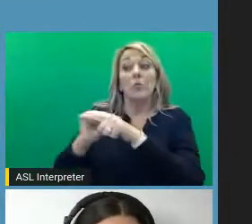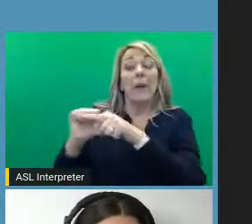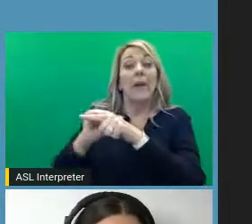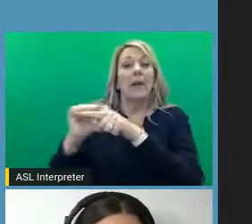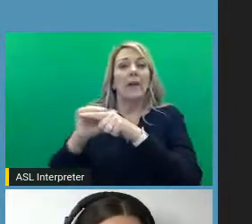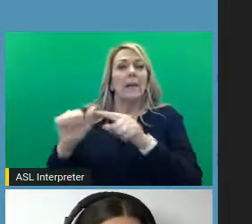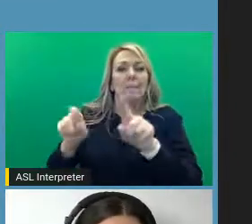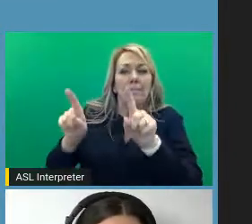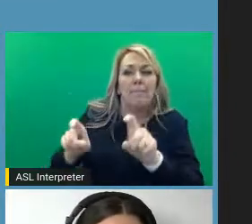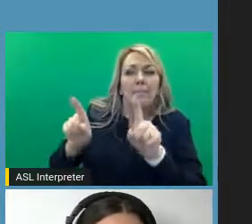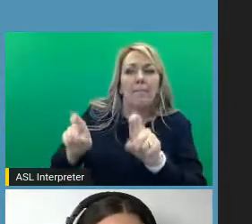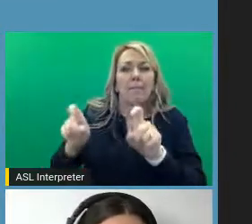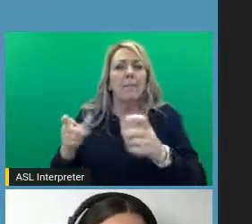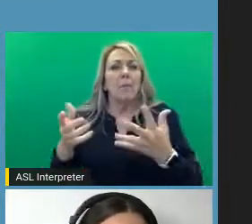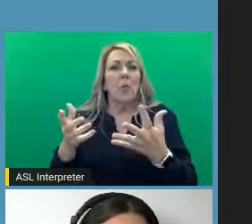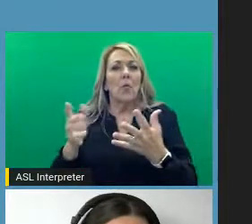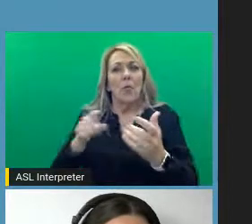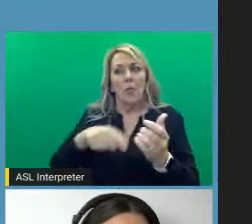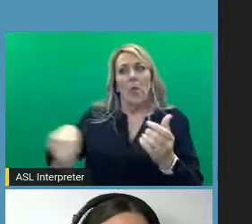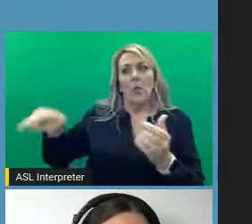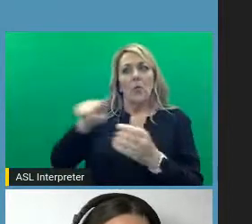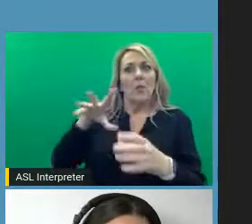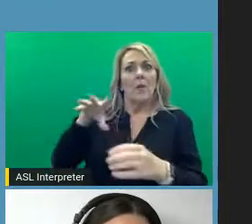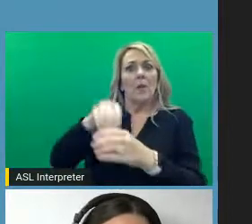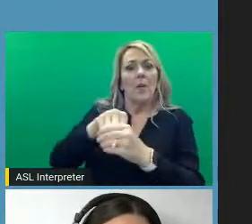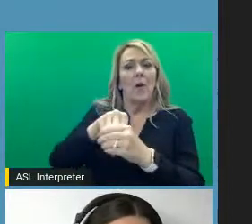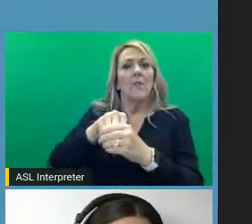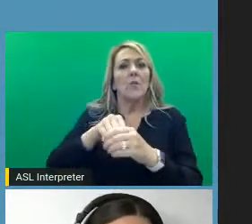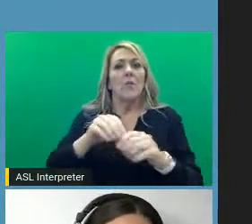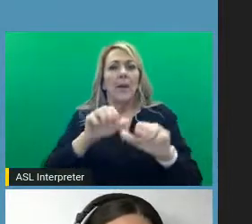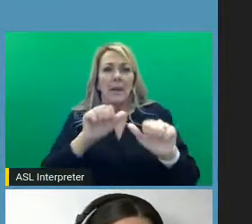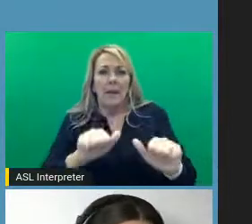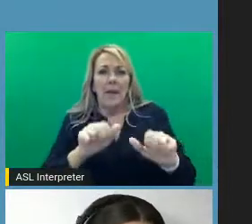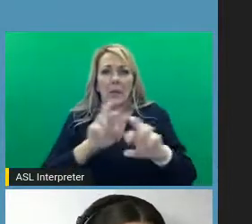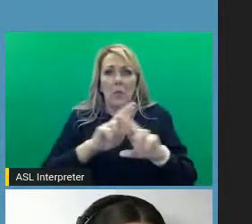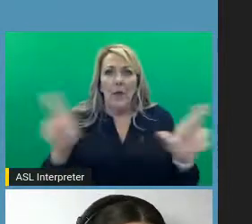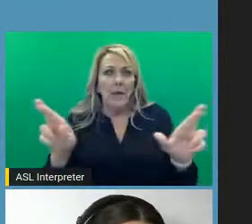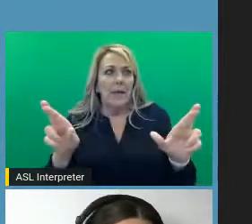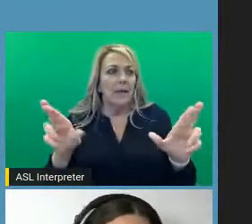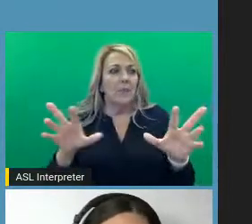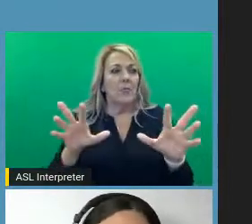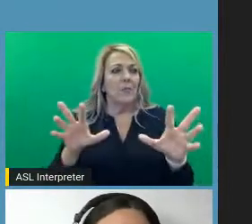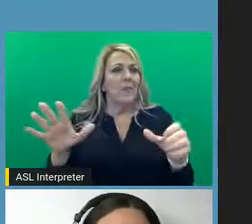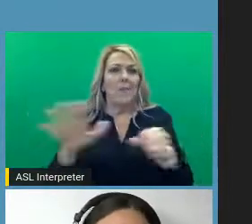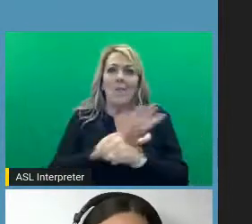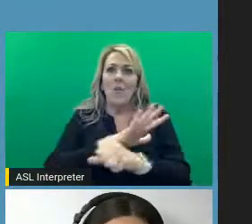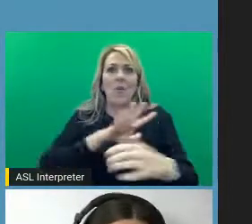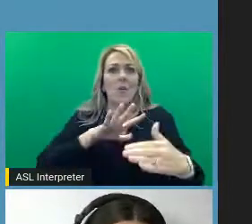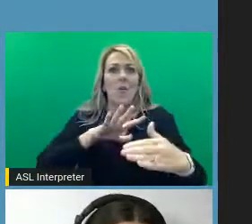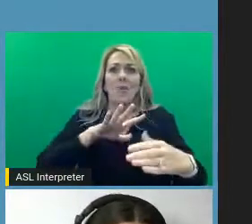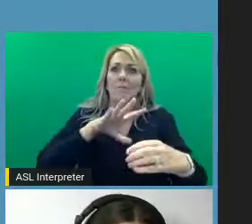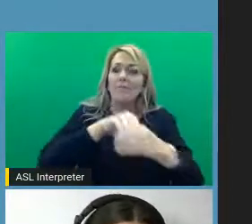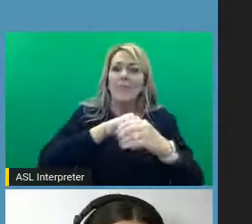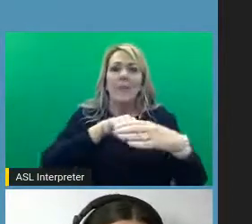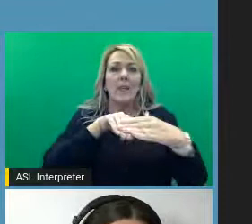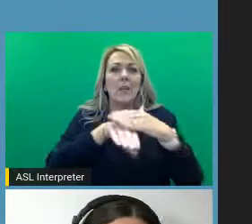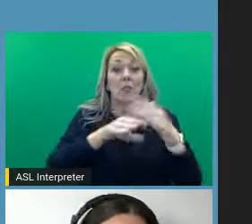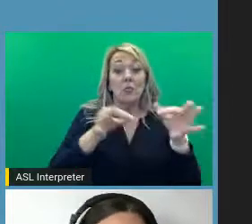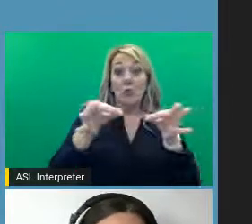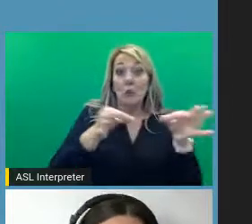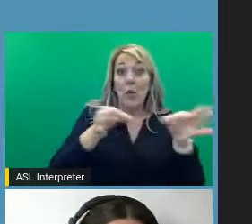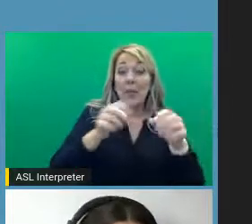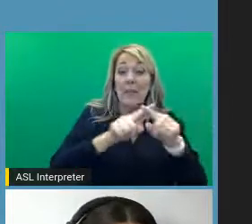your presenters or talent so that they are prepared to approach their material inclusively. That means describing slide